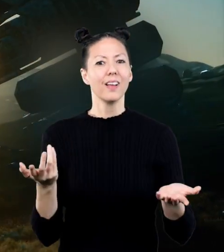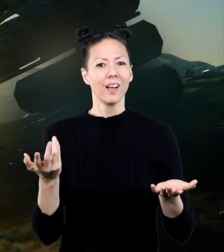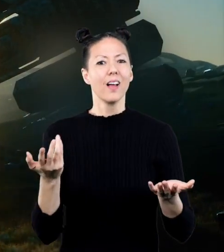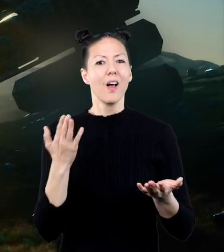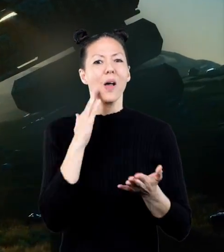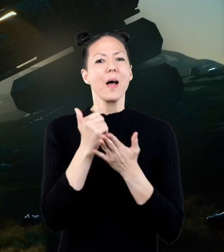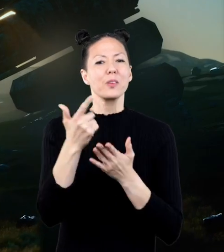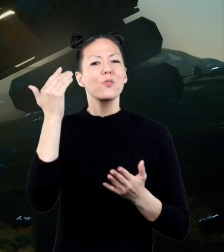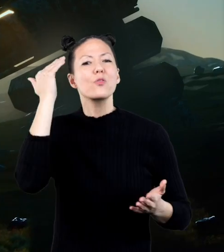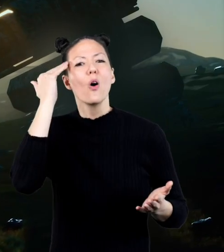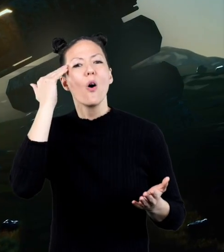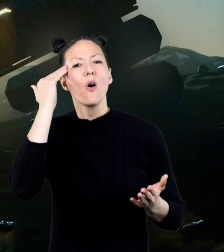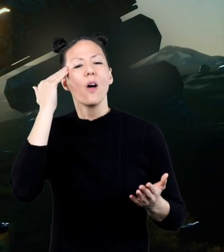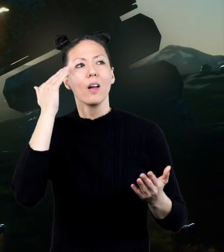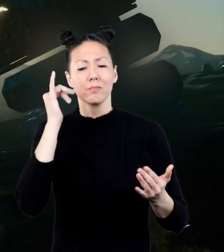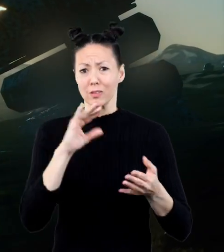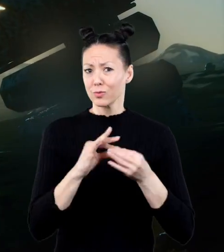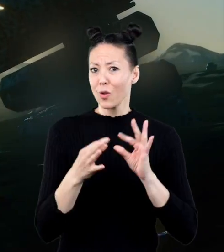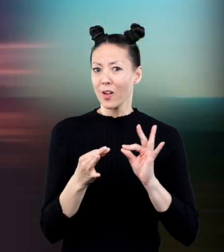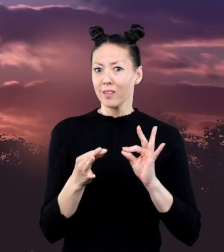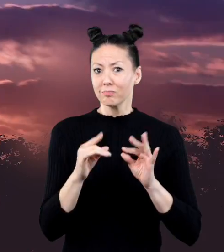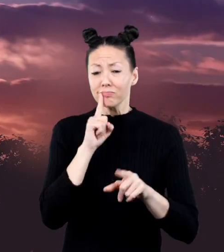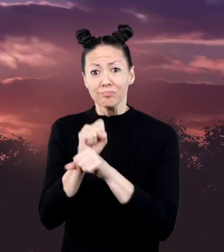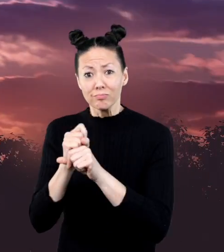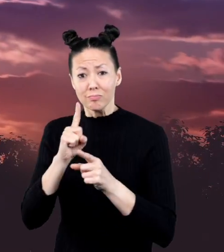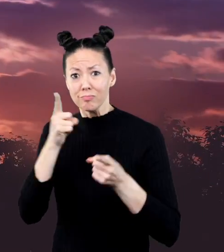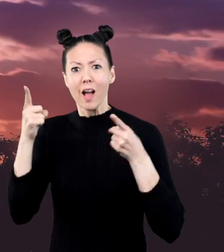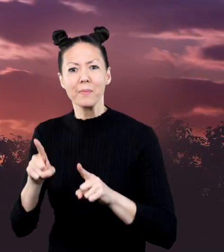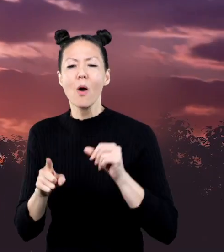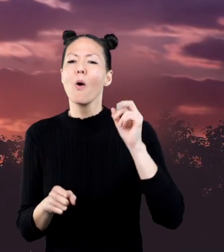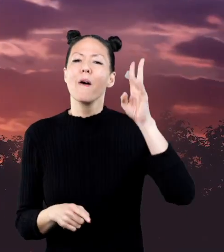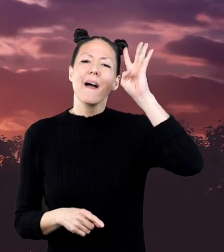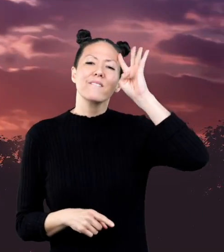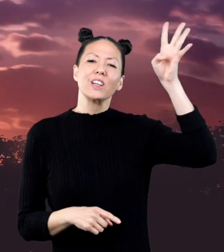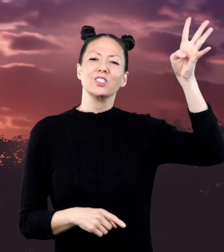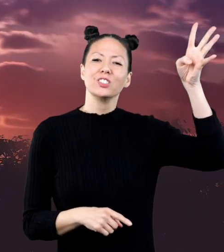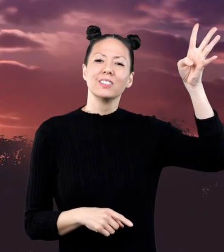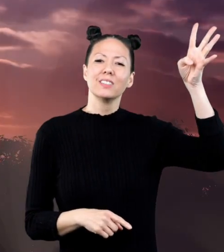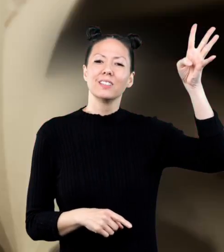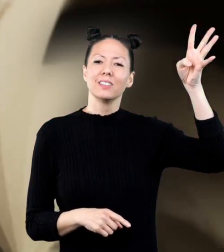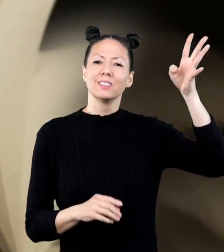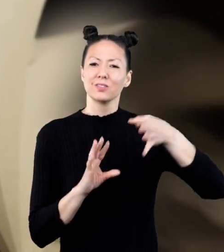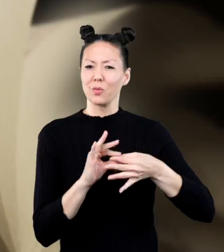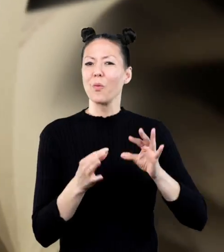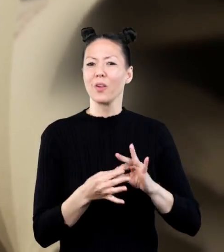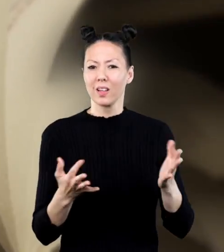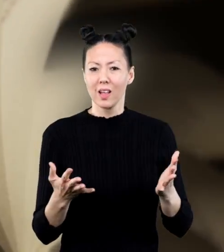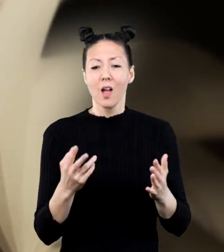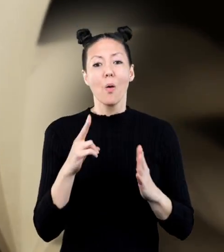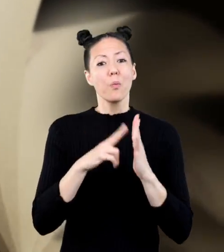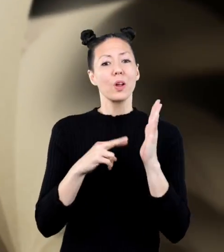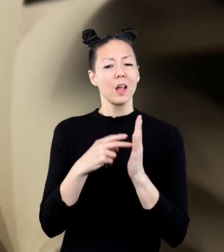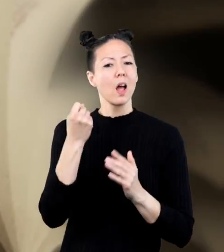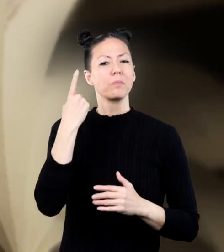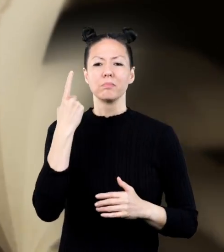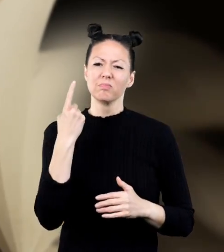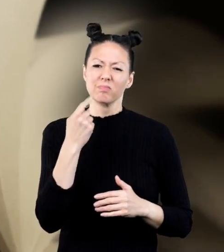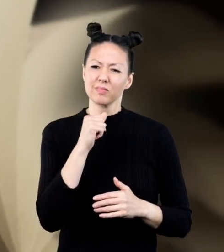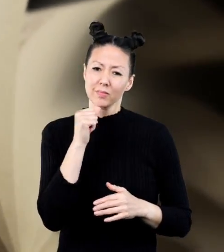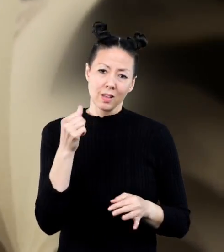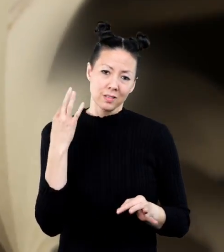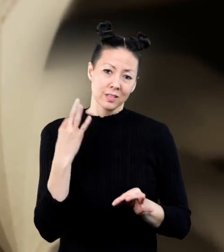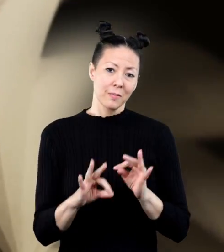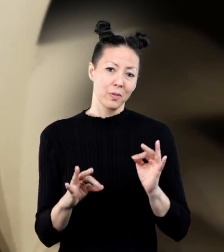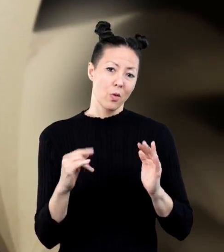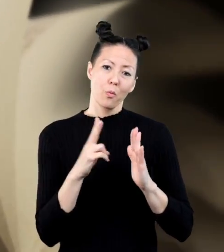let you know if a story is a fiction or nonfiction. Reading comprehension is not simply